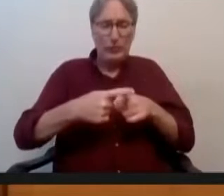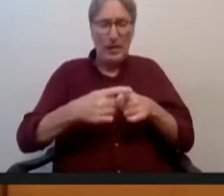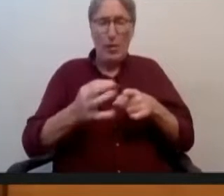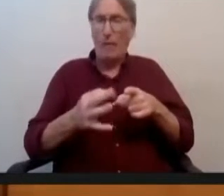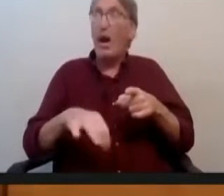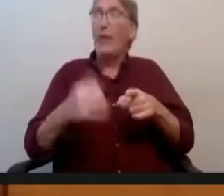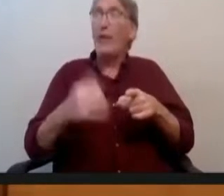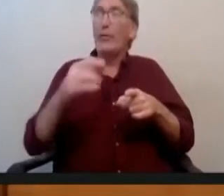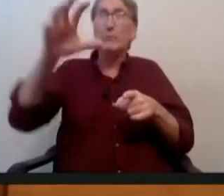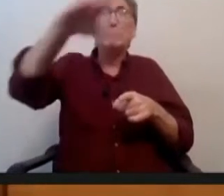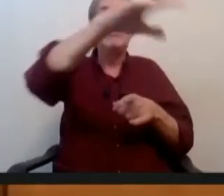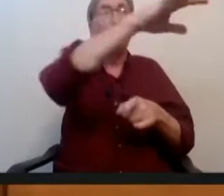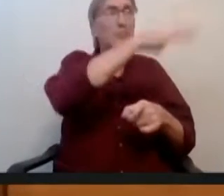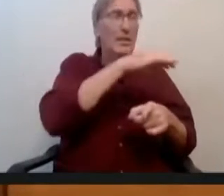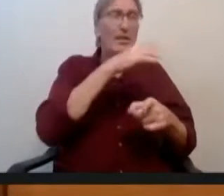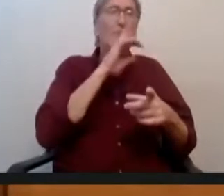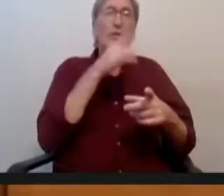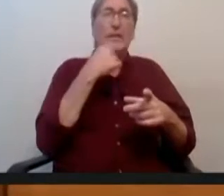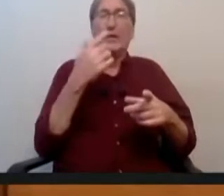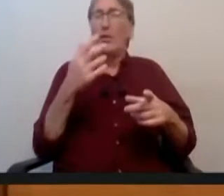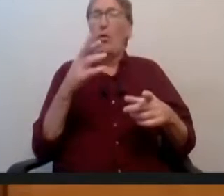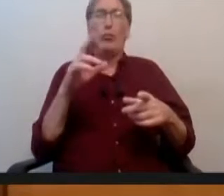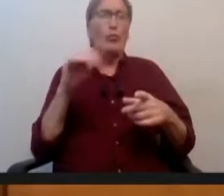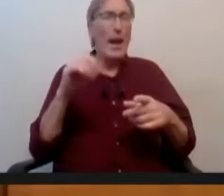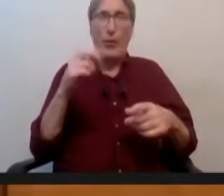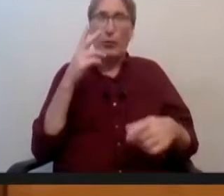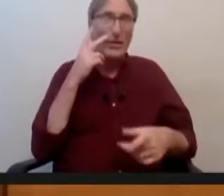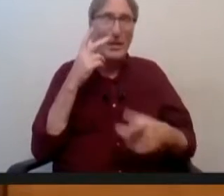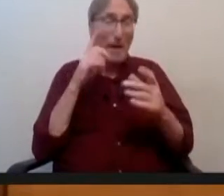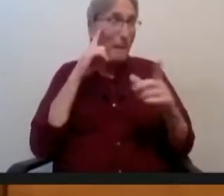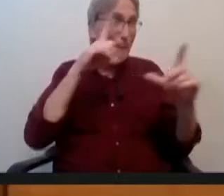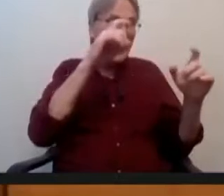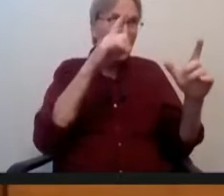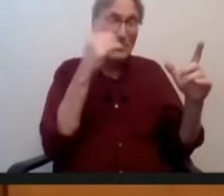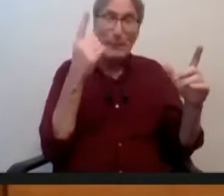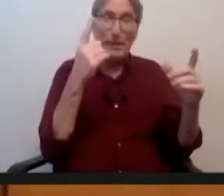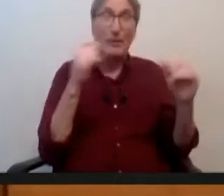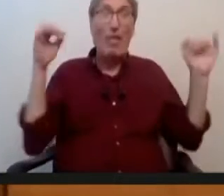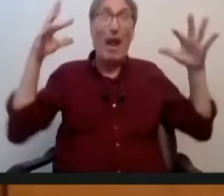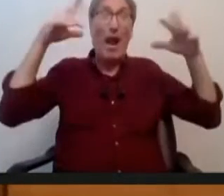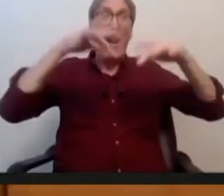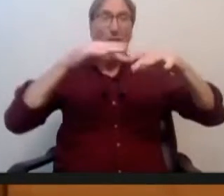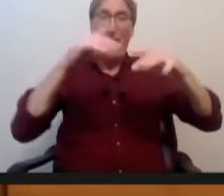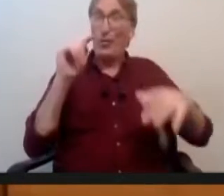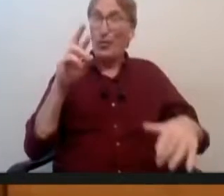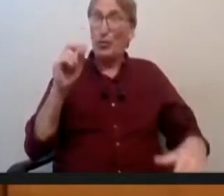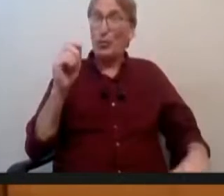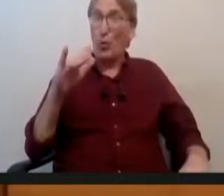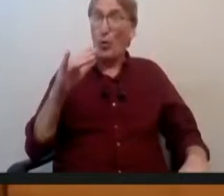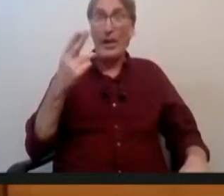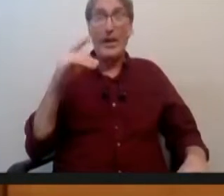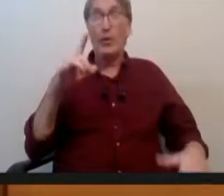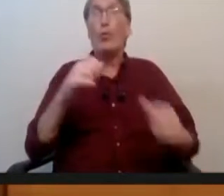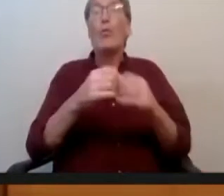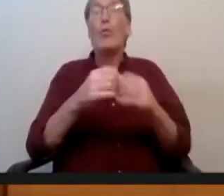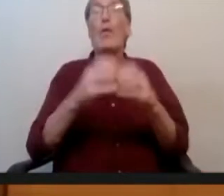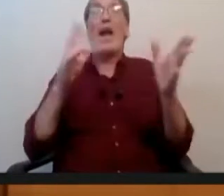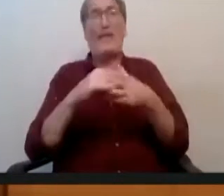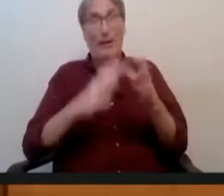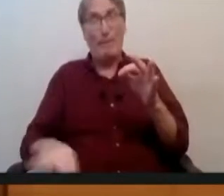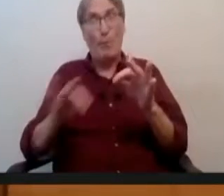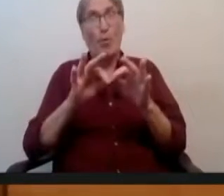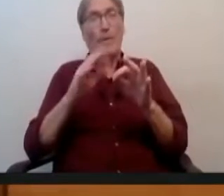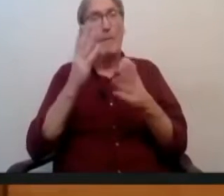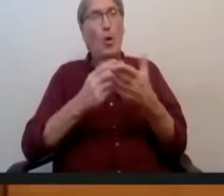it is rare to see if a photo or parade gathering in Troy Hill does not feature this resource. It was a key part of the neighborhood settlement and an